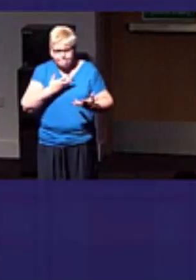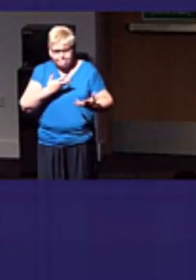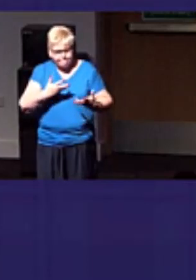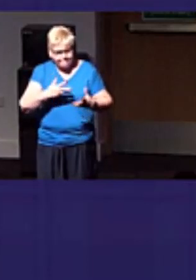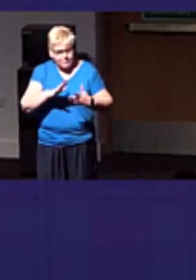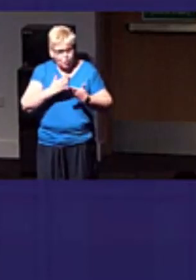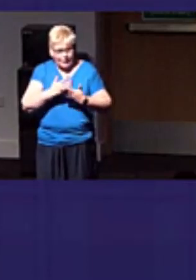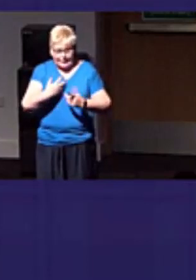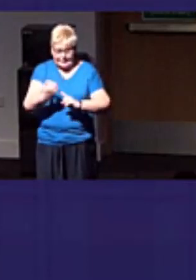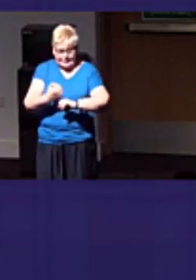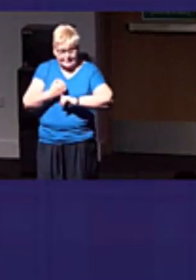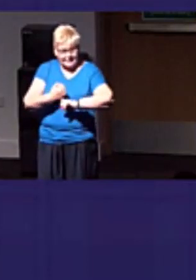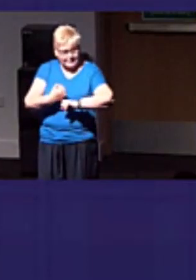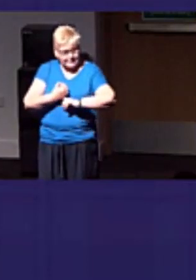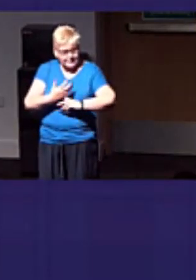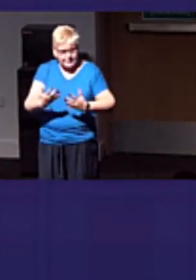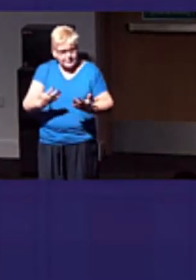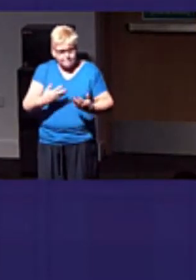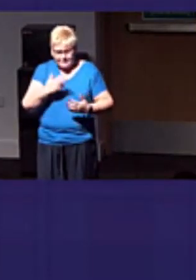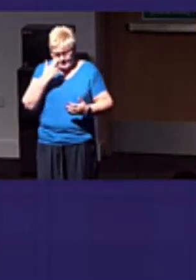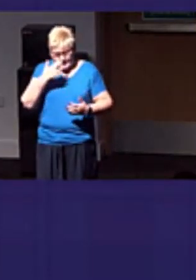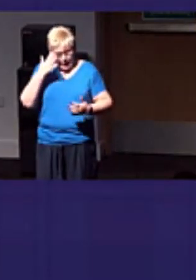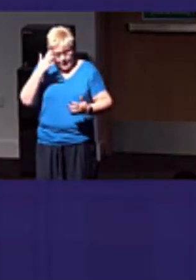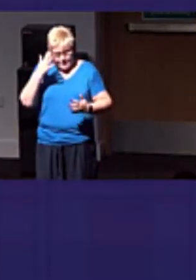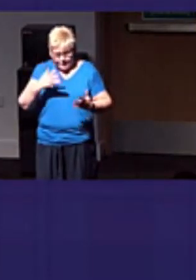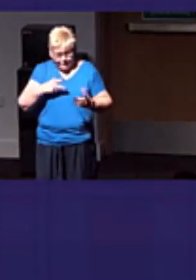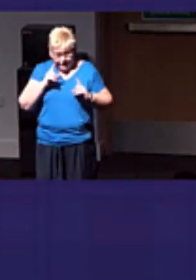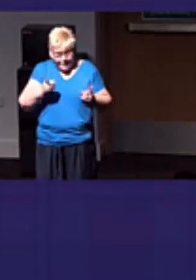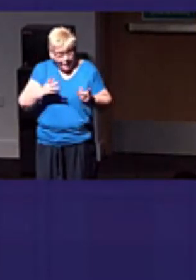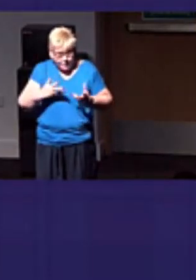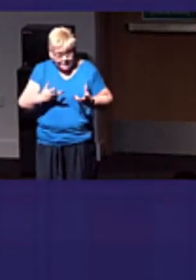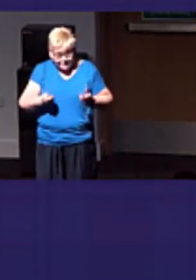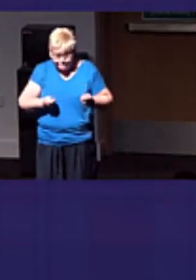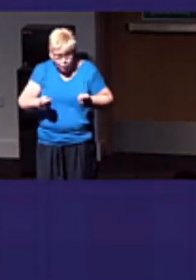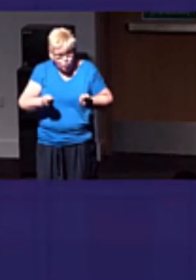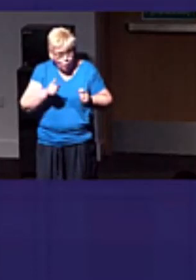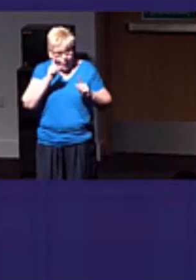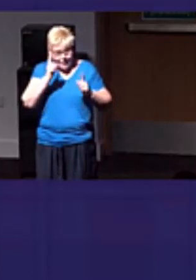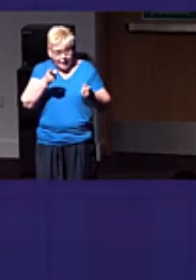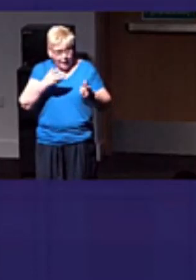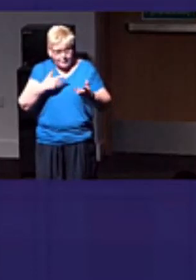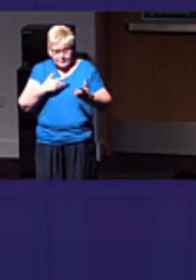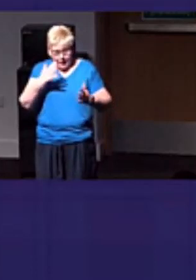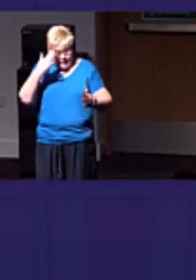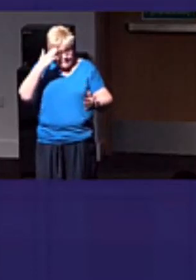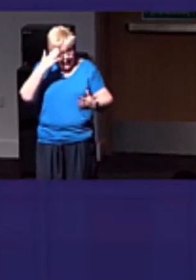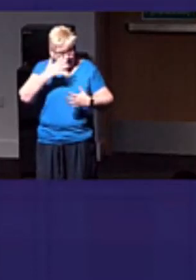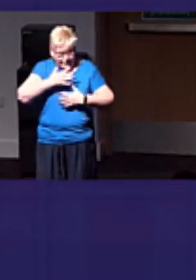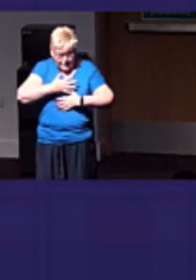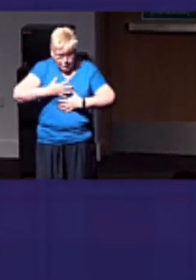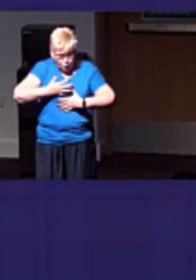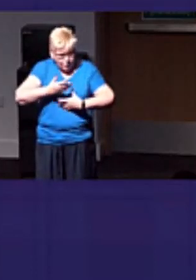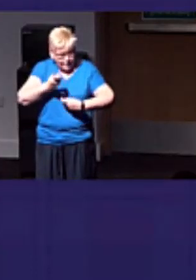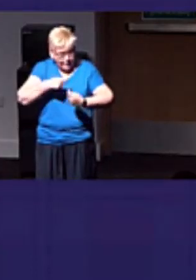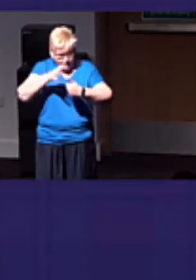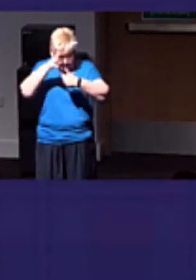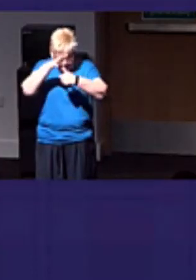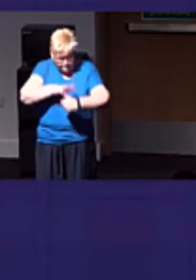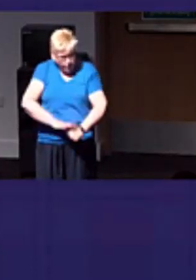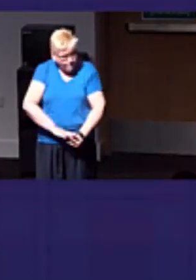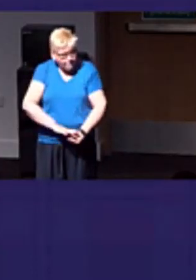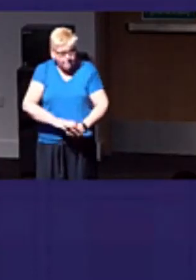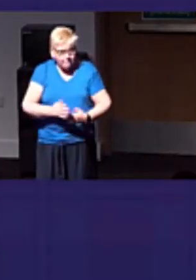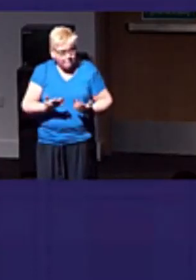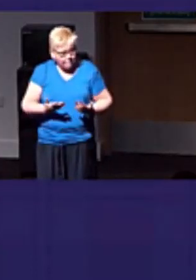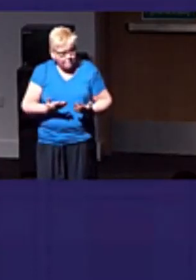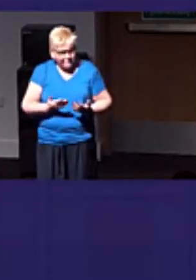antithesis of my dreams. This nightmare consists of things I can't control, taking over my mind, my emotions, and my soul.